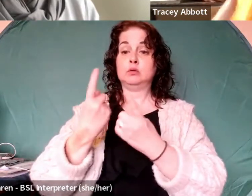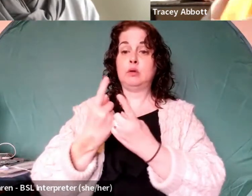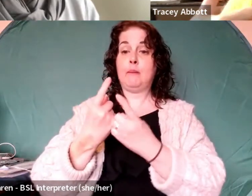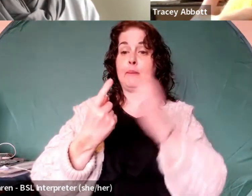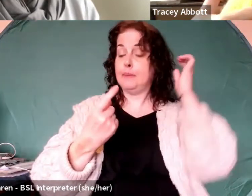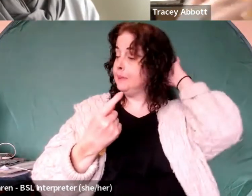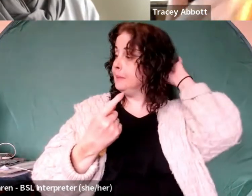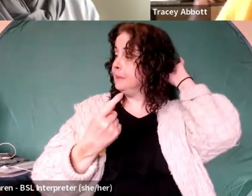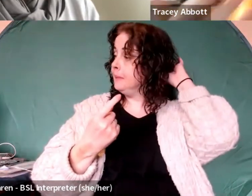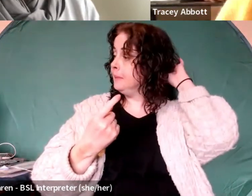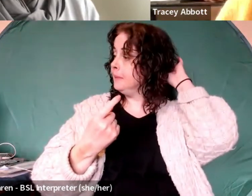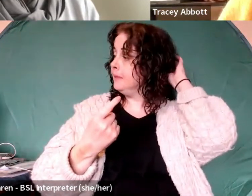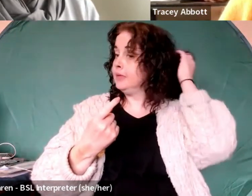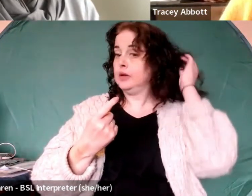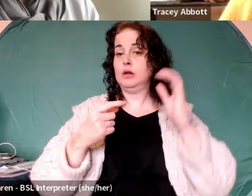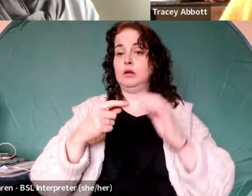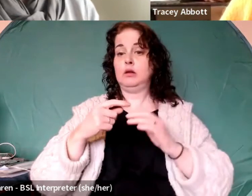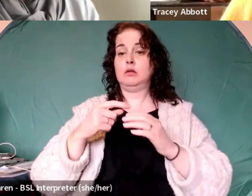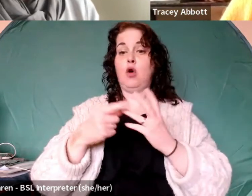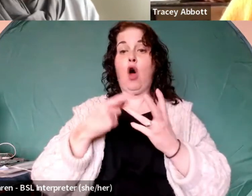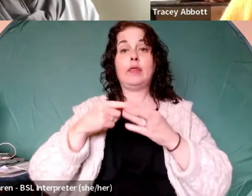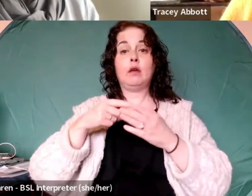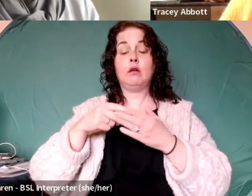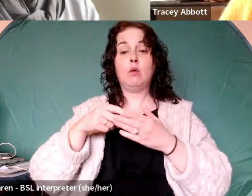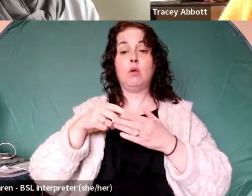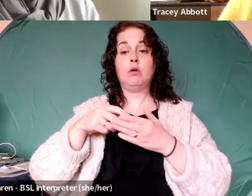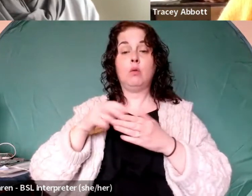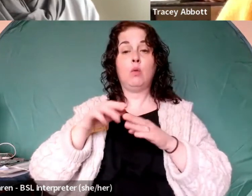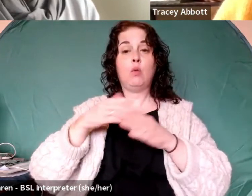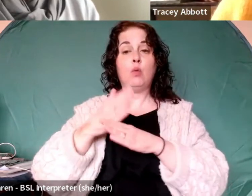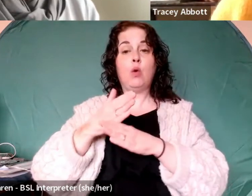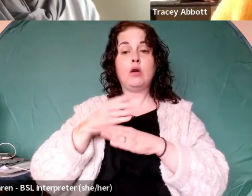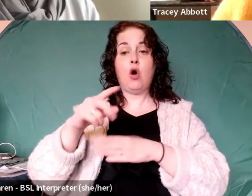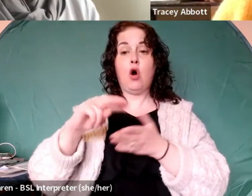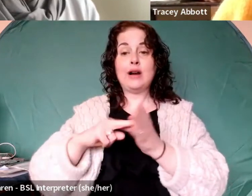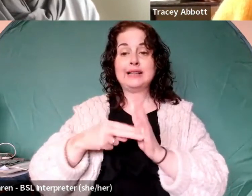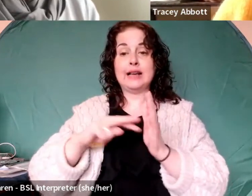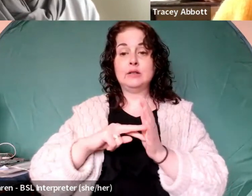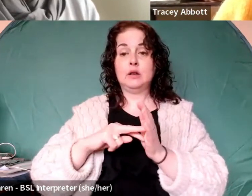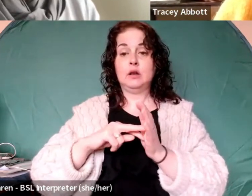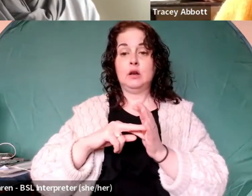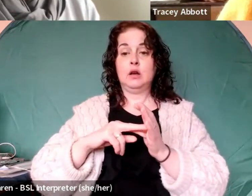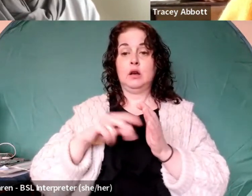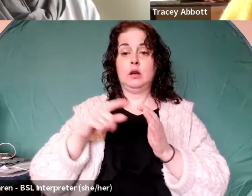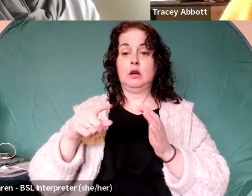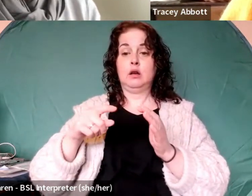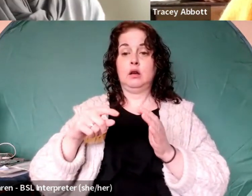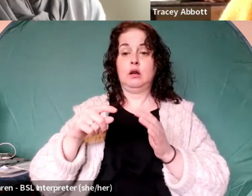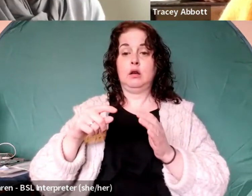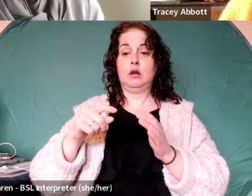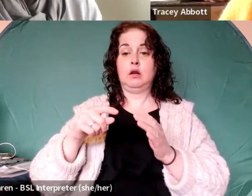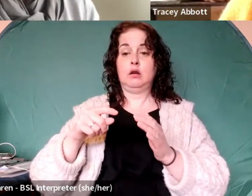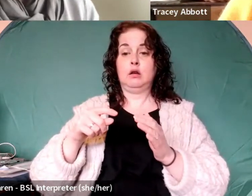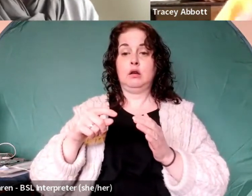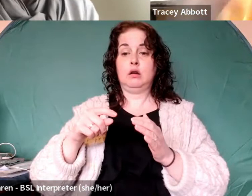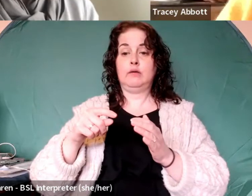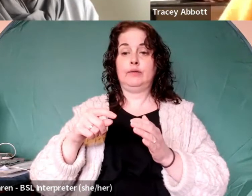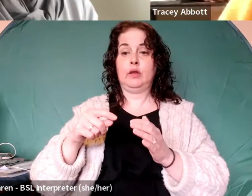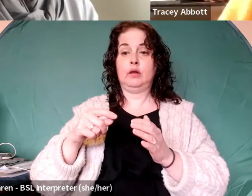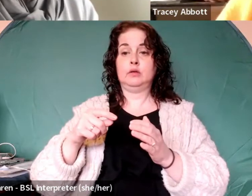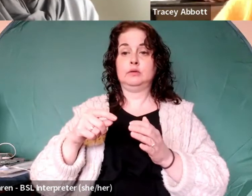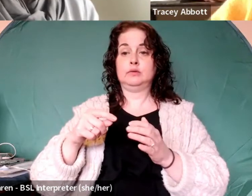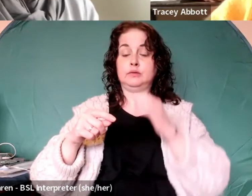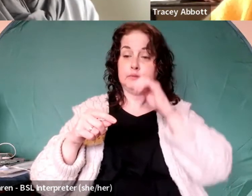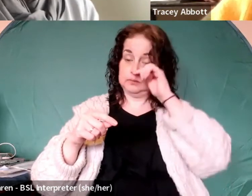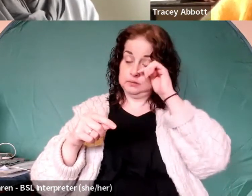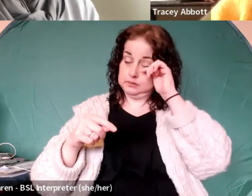more pedestrian work within your organization? I don't think we can use blue collar work anymore, can we? We can't use it. But whatever. Yeah, okay. I mean,